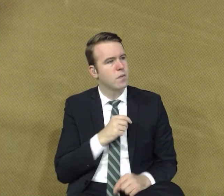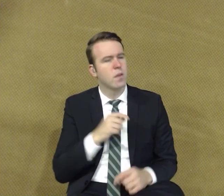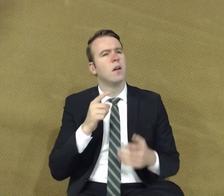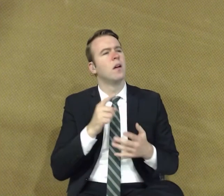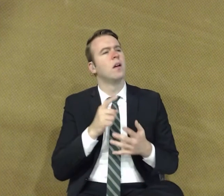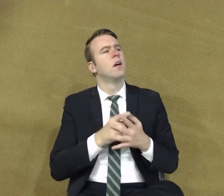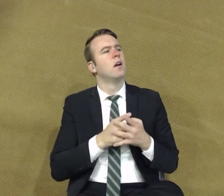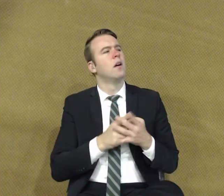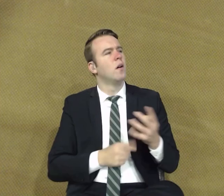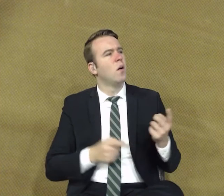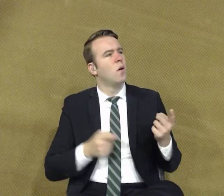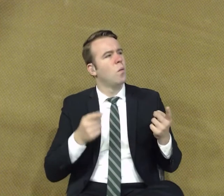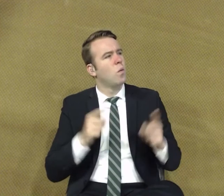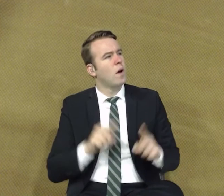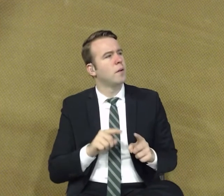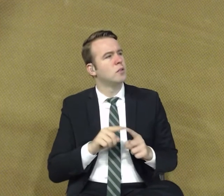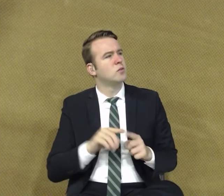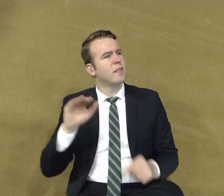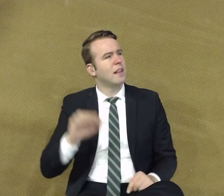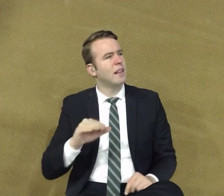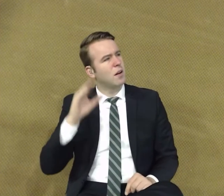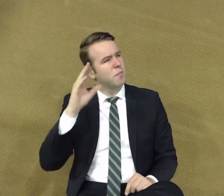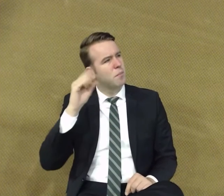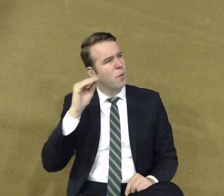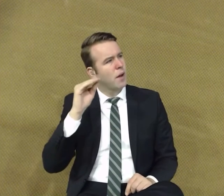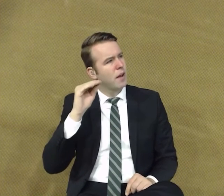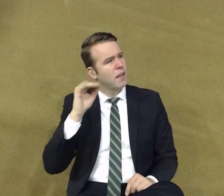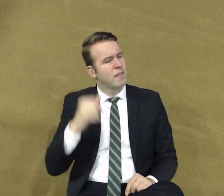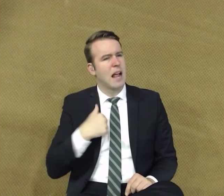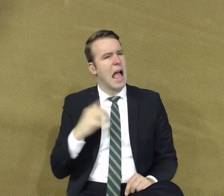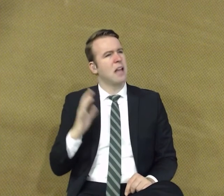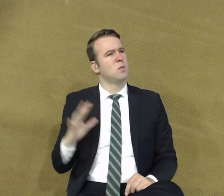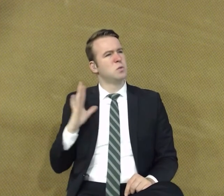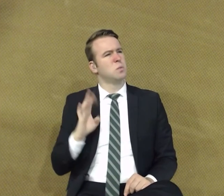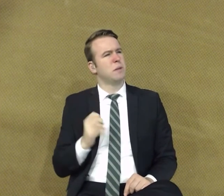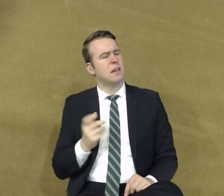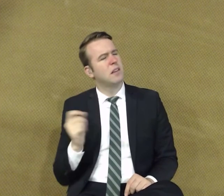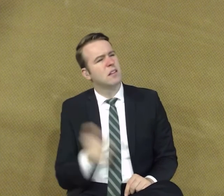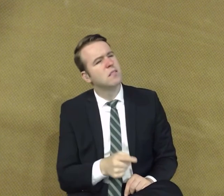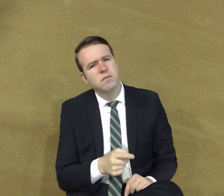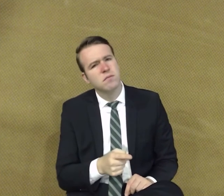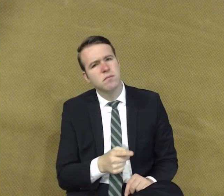whatever happened to the little boy that I used to be?